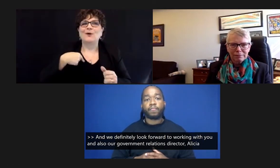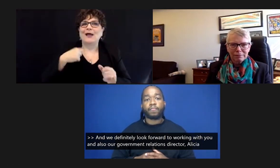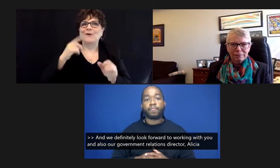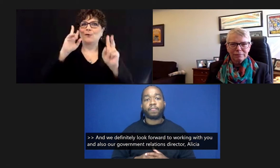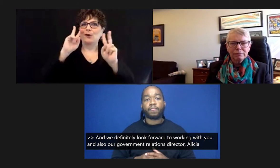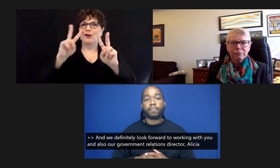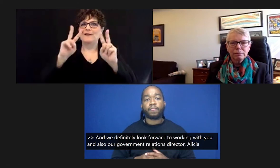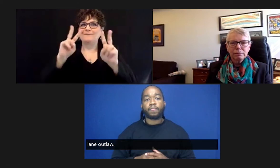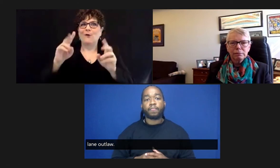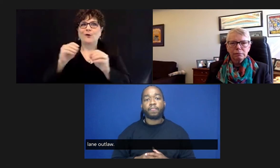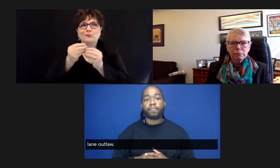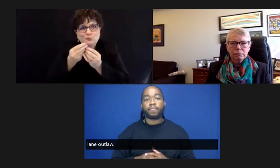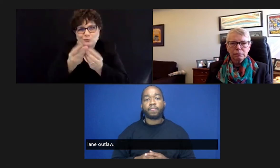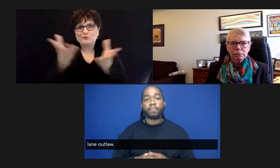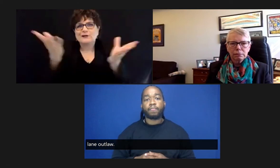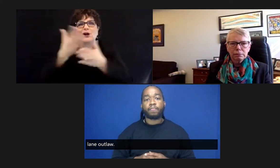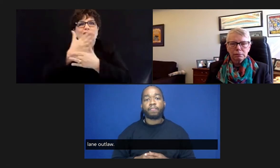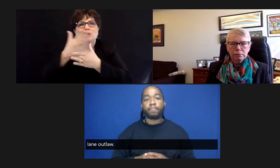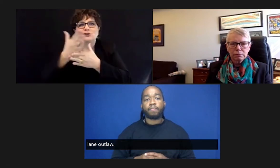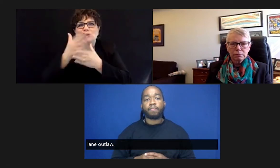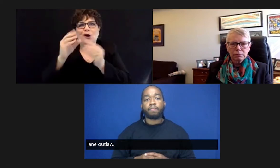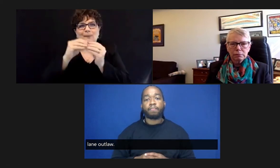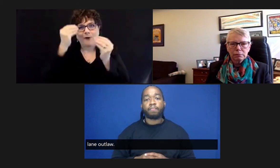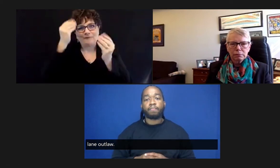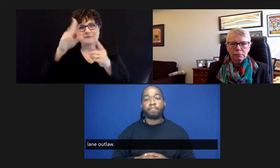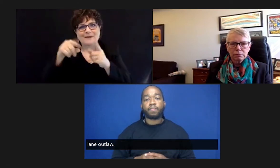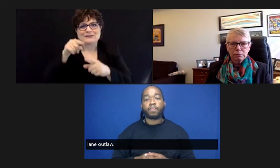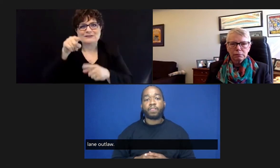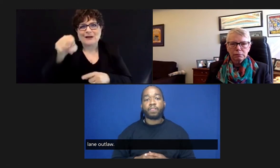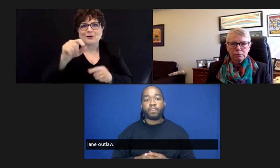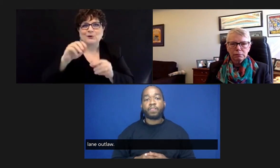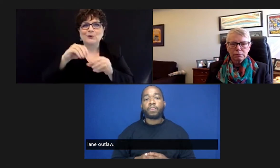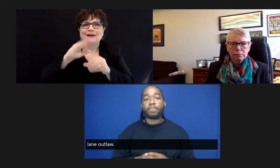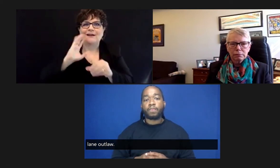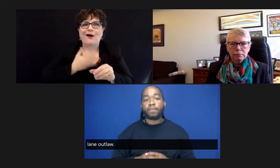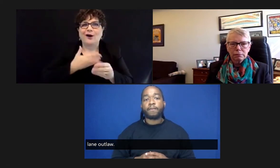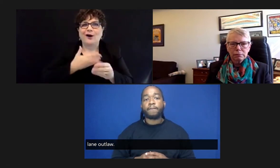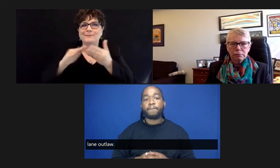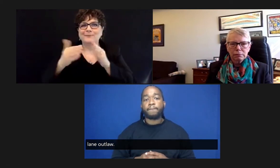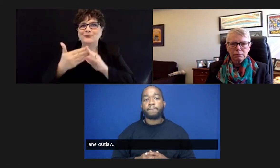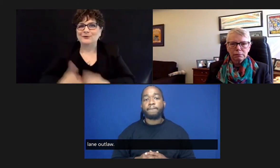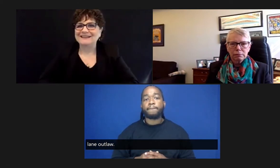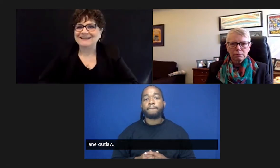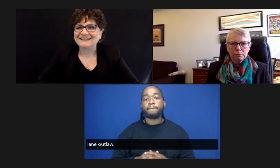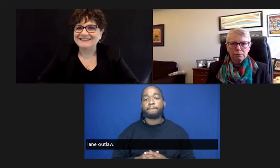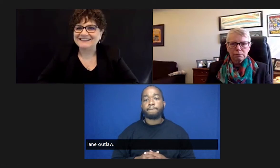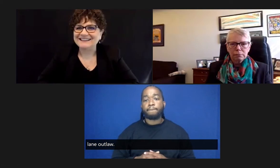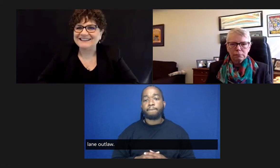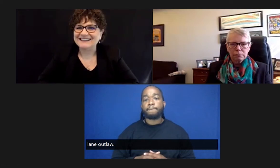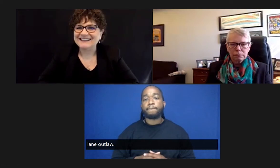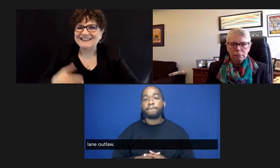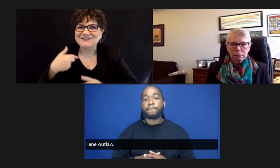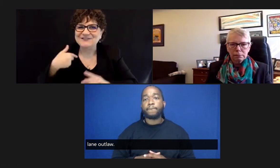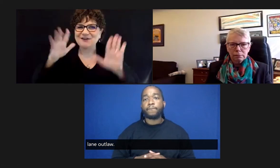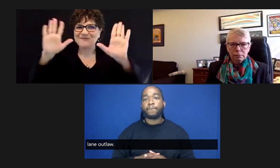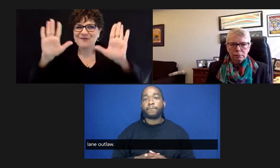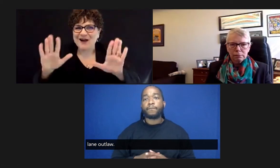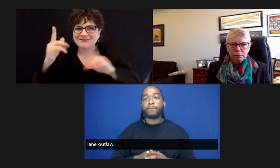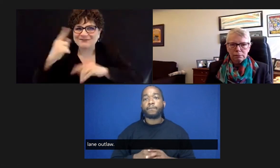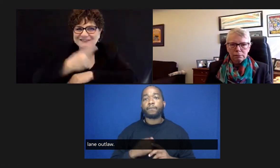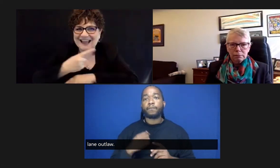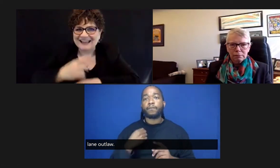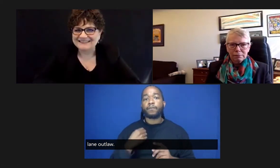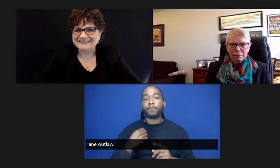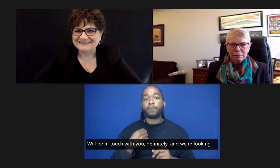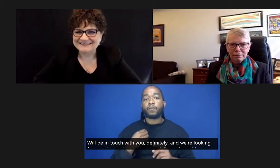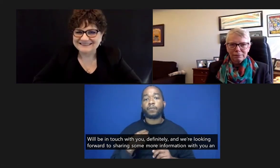We'll be in touch with you, definitely. And we're looking forward to sharing some more information with you. And we're very grateful that you're